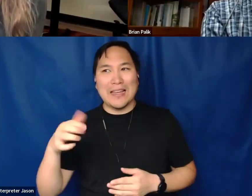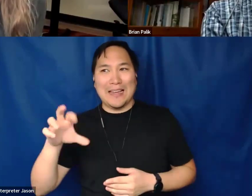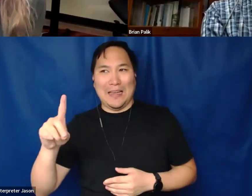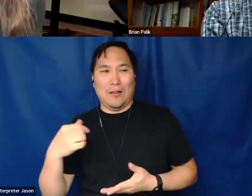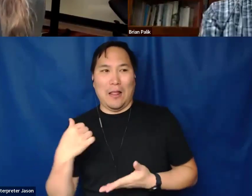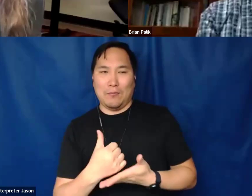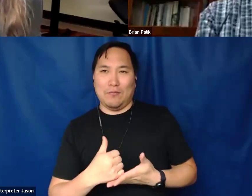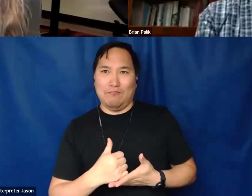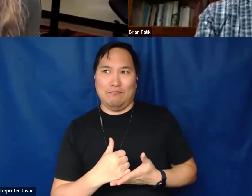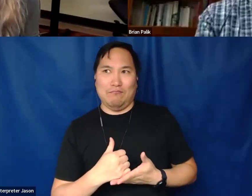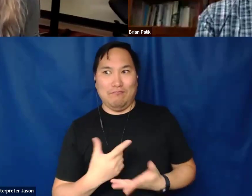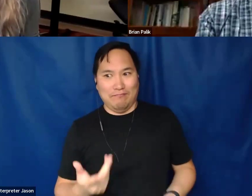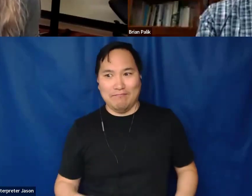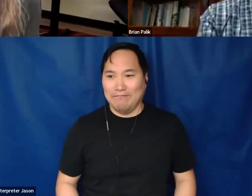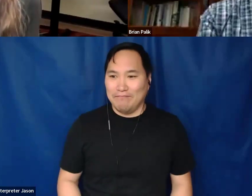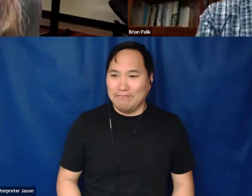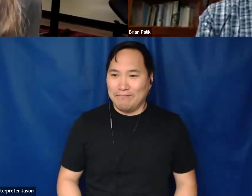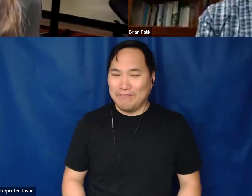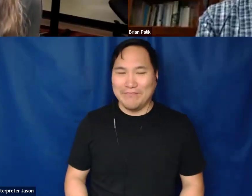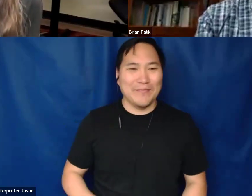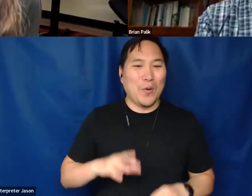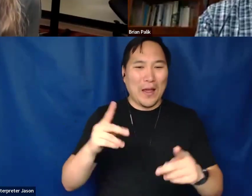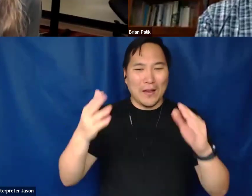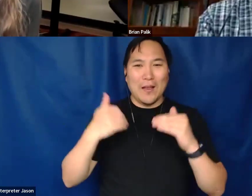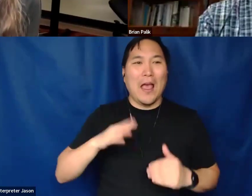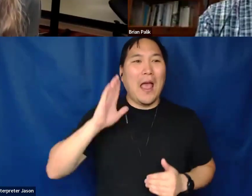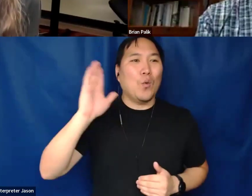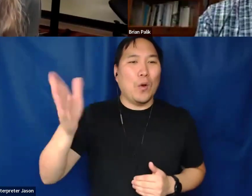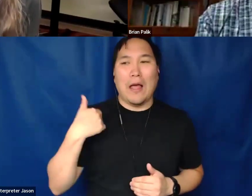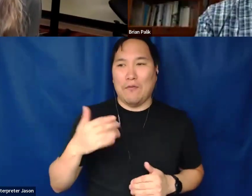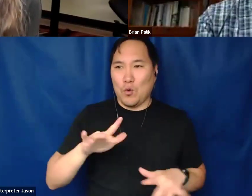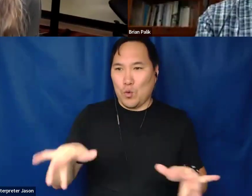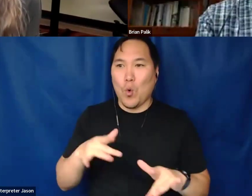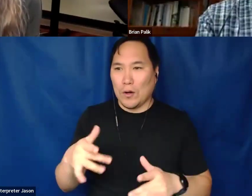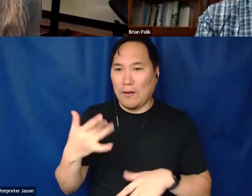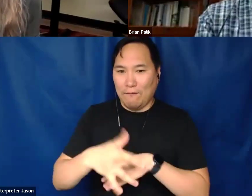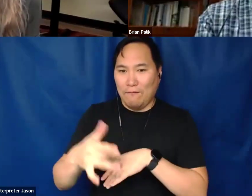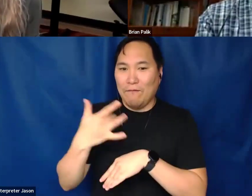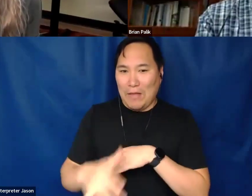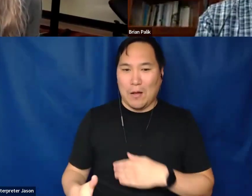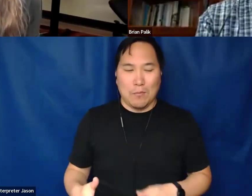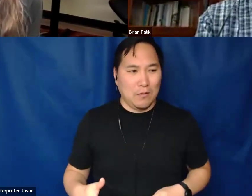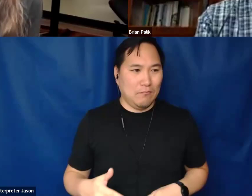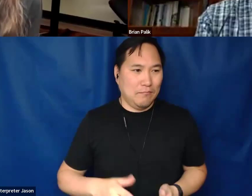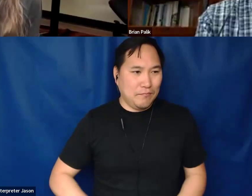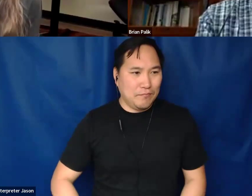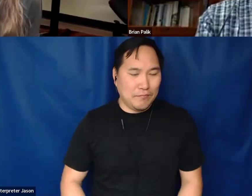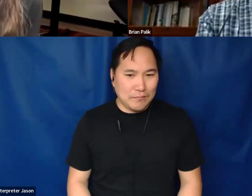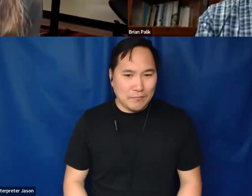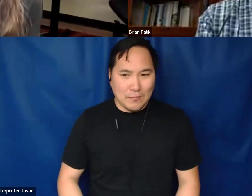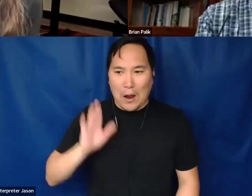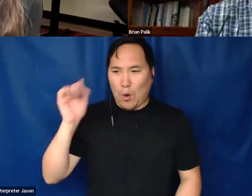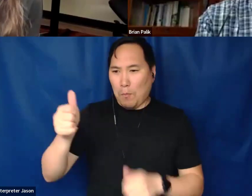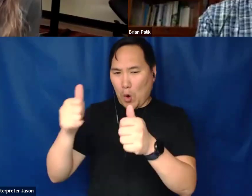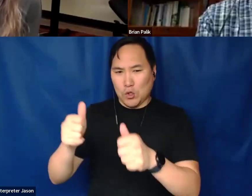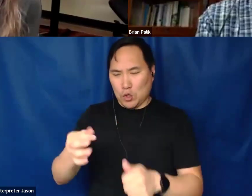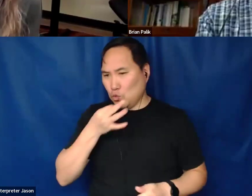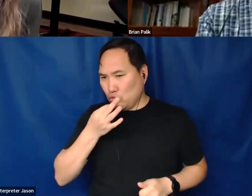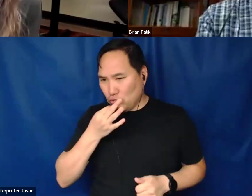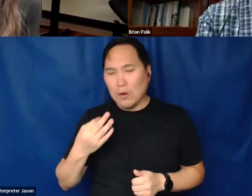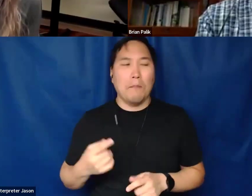All right, and one last question. We will have a recording of this up on our page. I'll post that link again in a